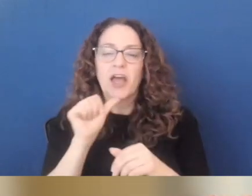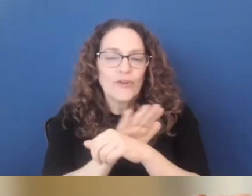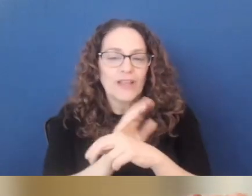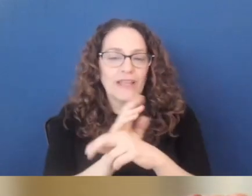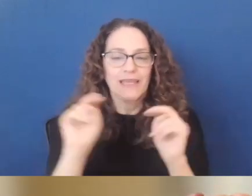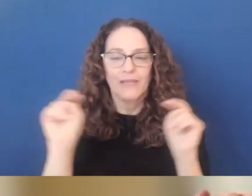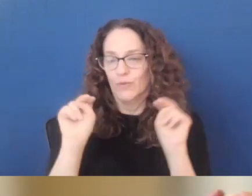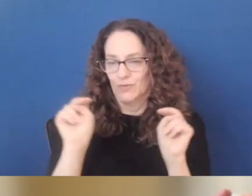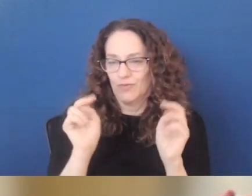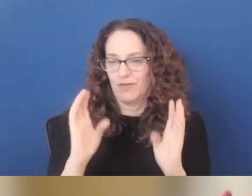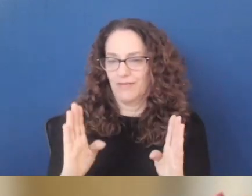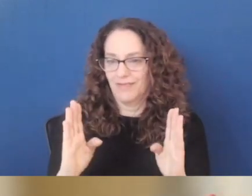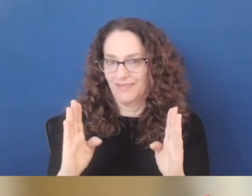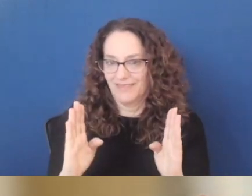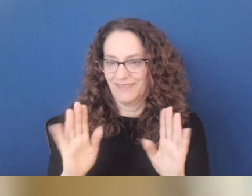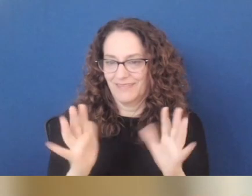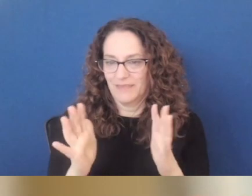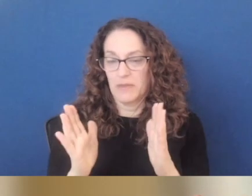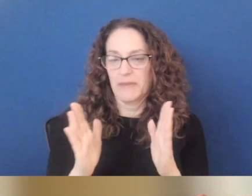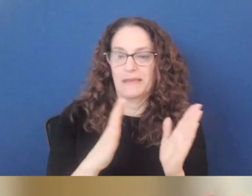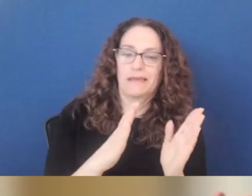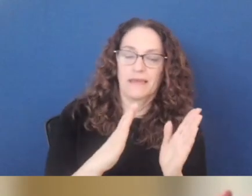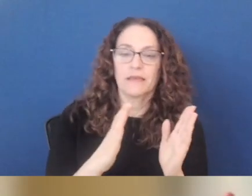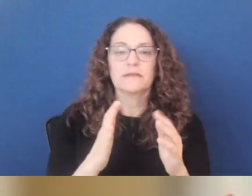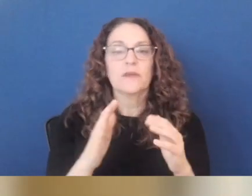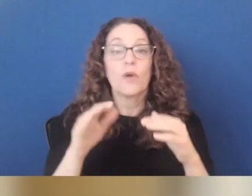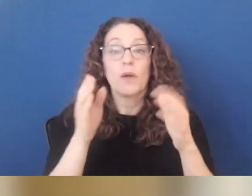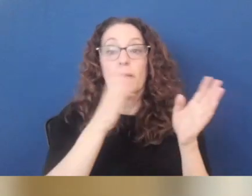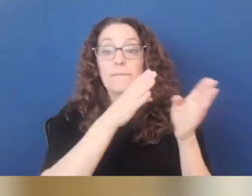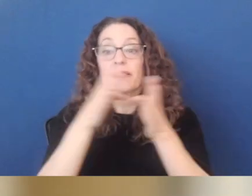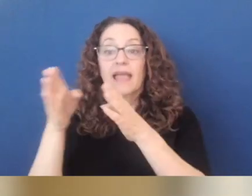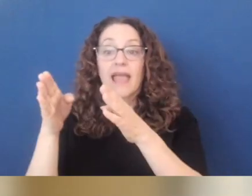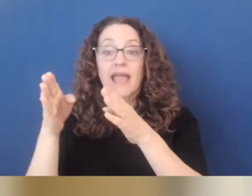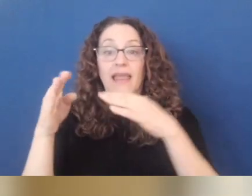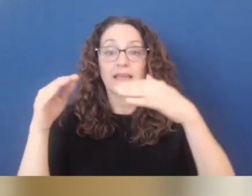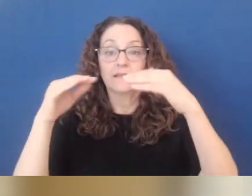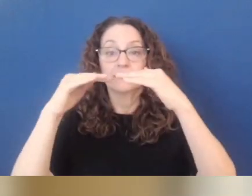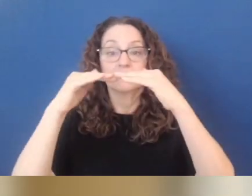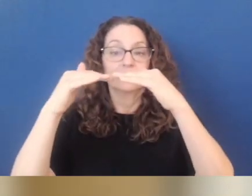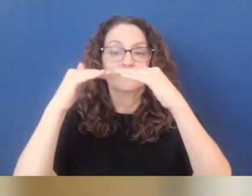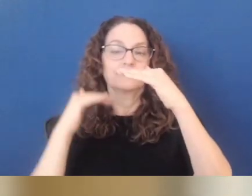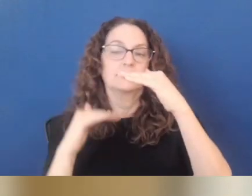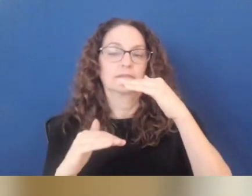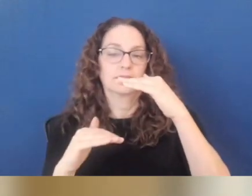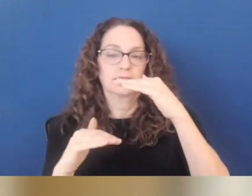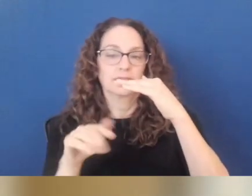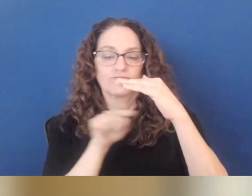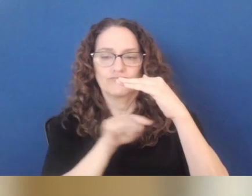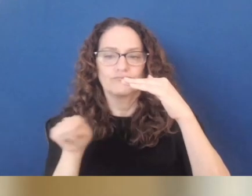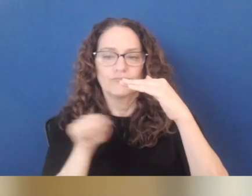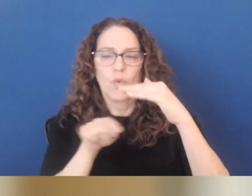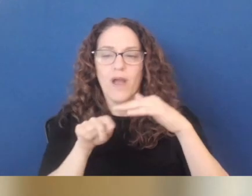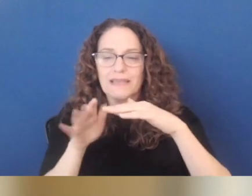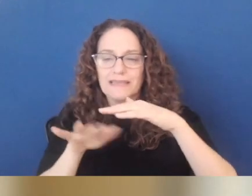at the thought of planning, look at the feeling underneath it. Planning very often has some sense of insecurity underneath it. There's